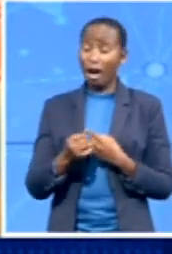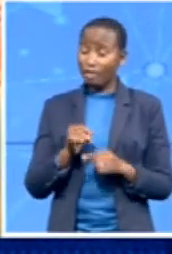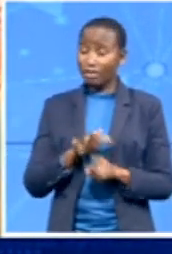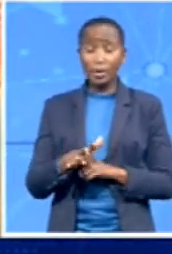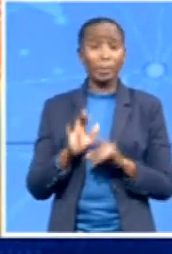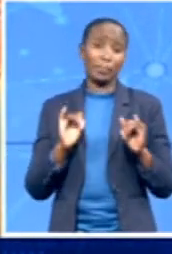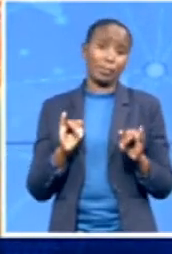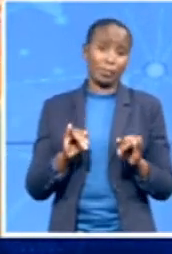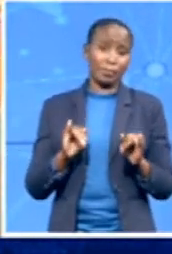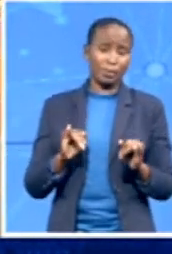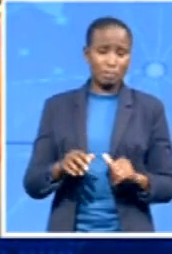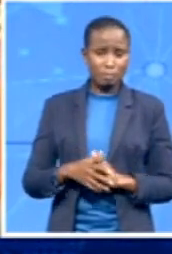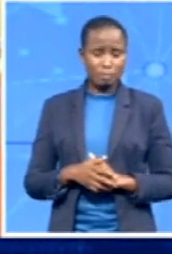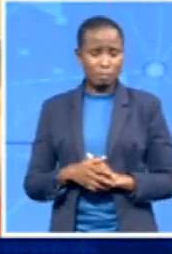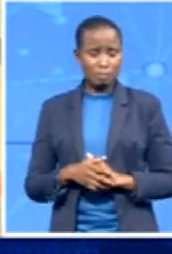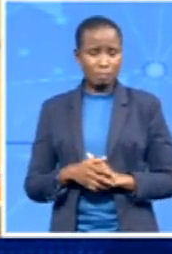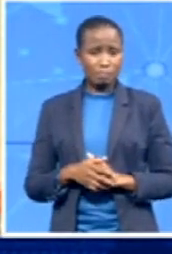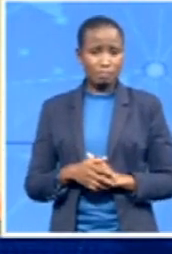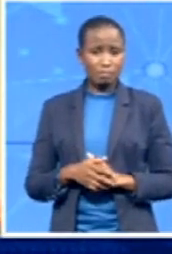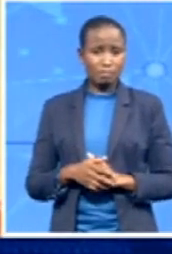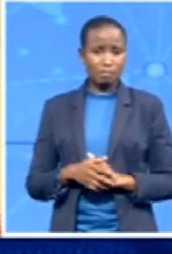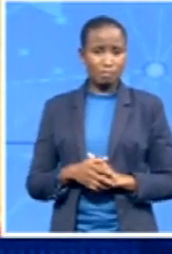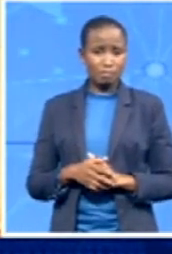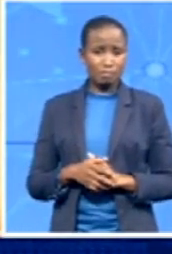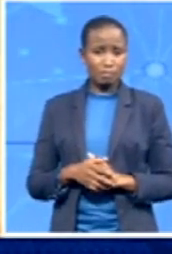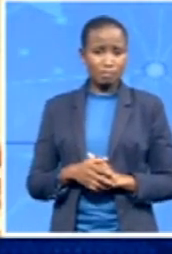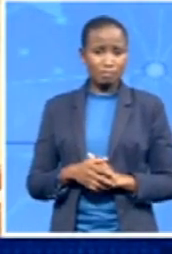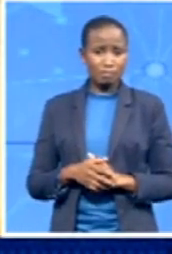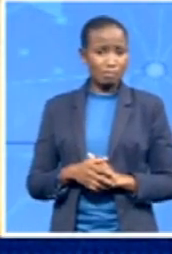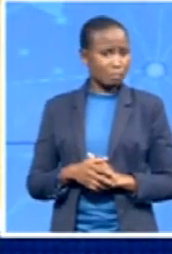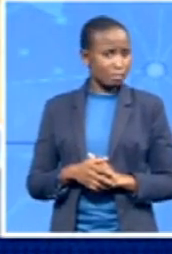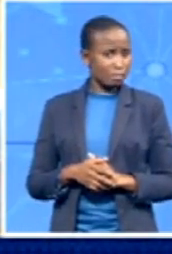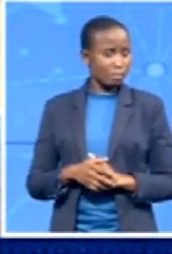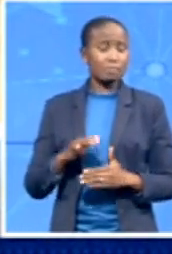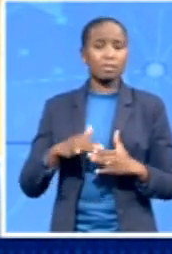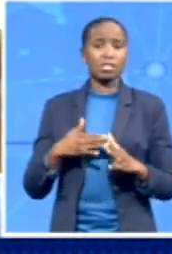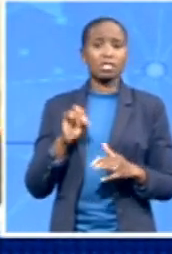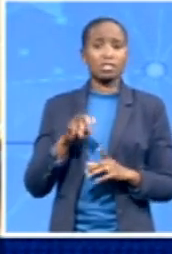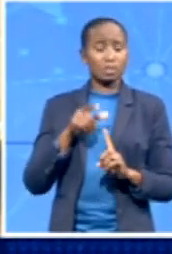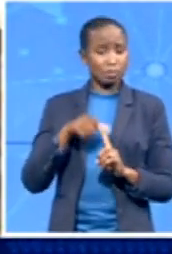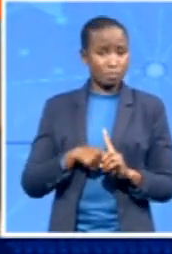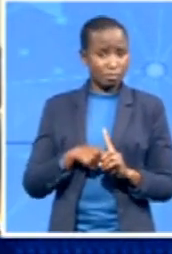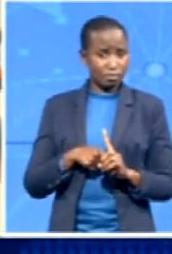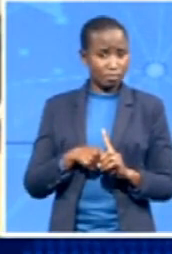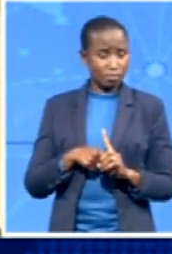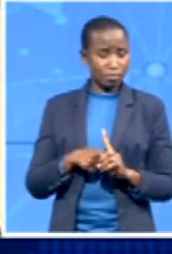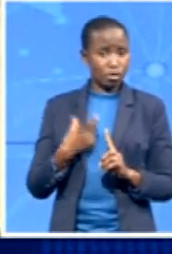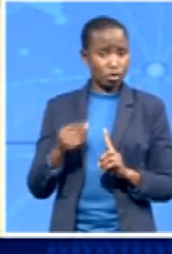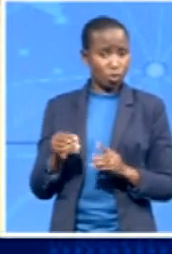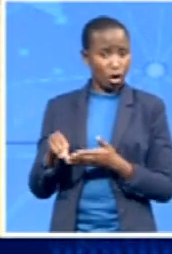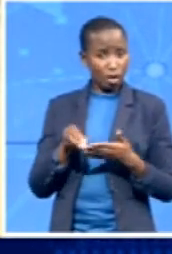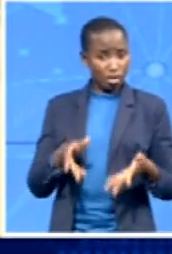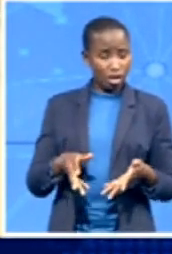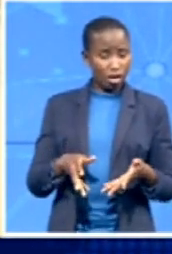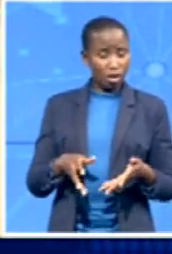bring investors and sponsors to come this side, but they're battling because there is no road. So I think the